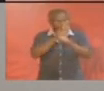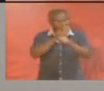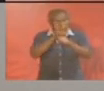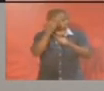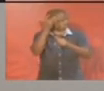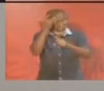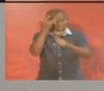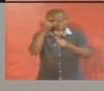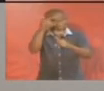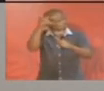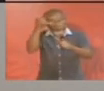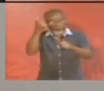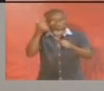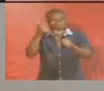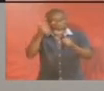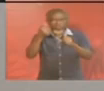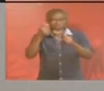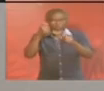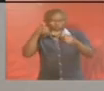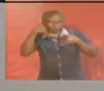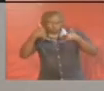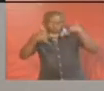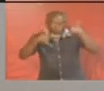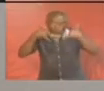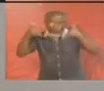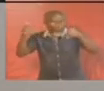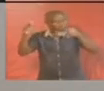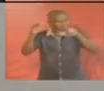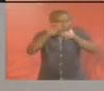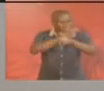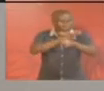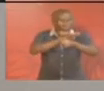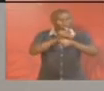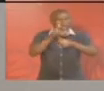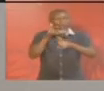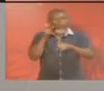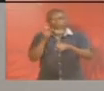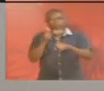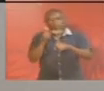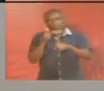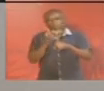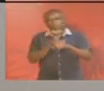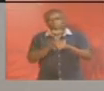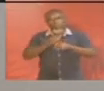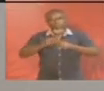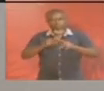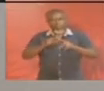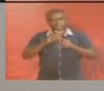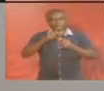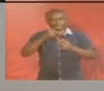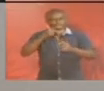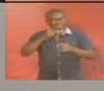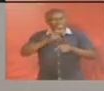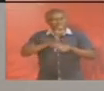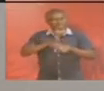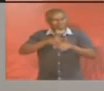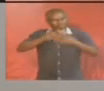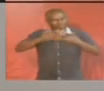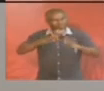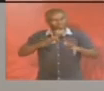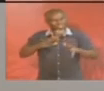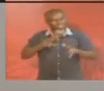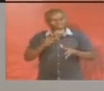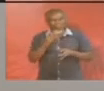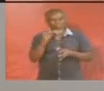of calls, we did have an issue with the mailbox becoming full, which was easily cleared by around lunchtime Monday. So that